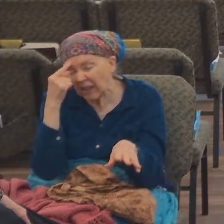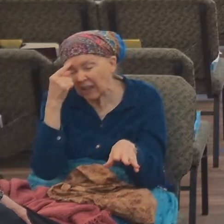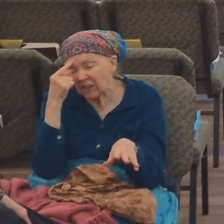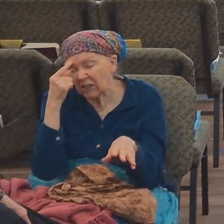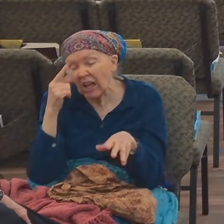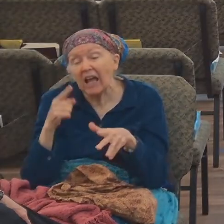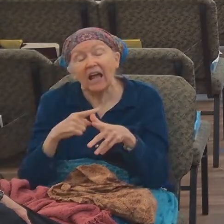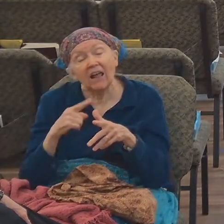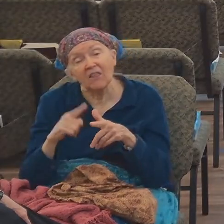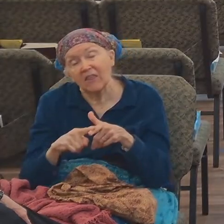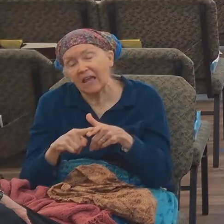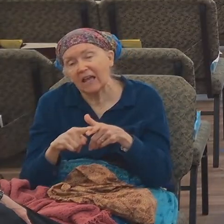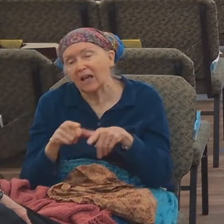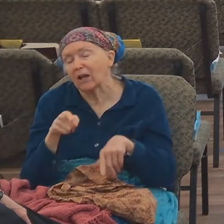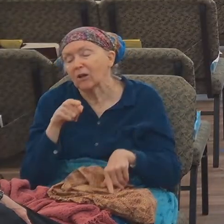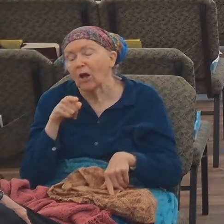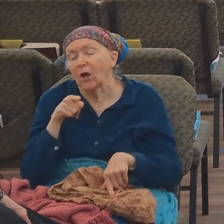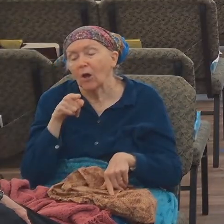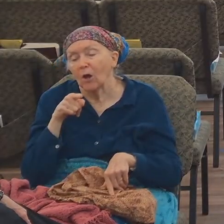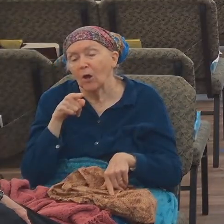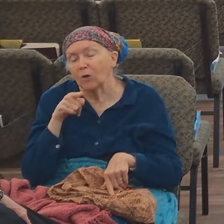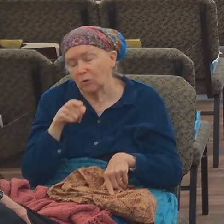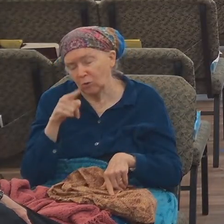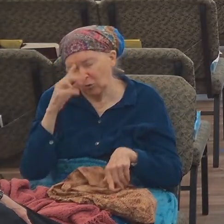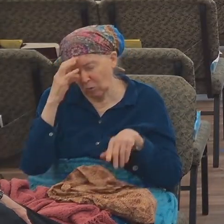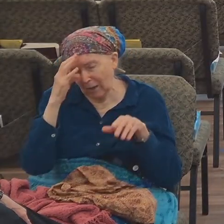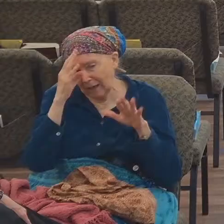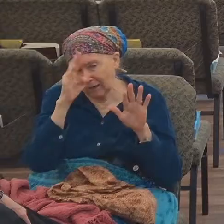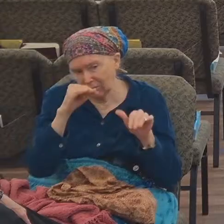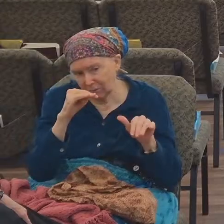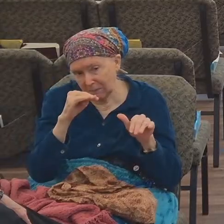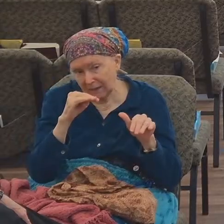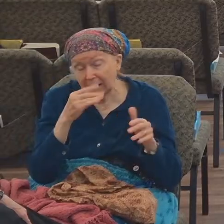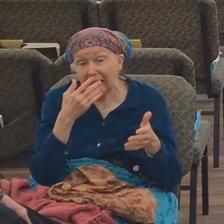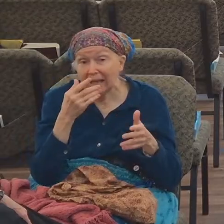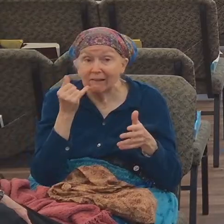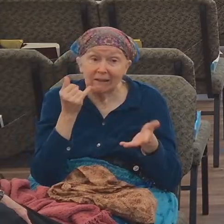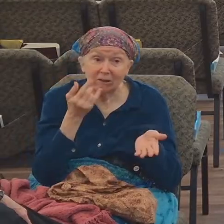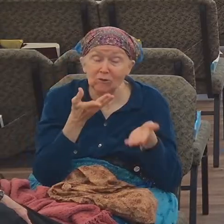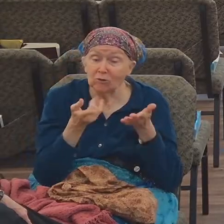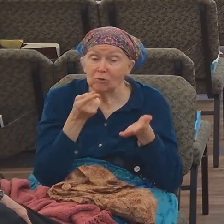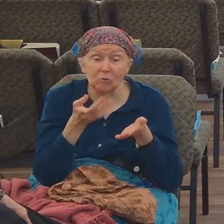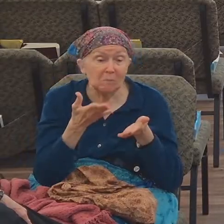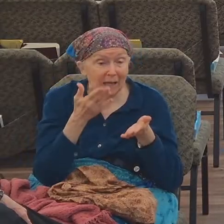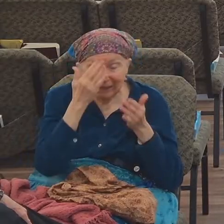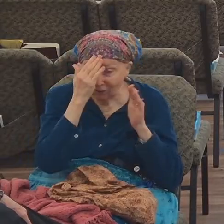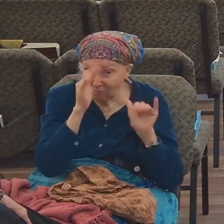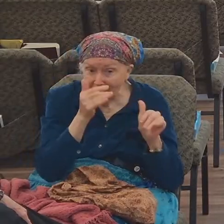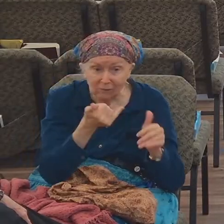your assumption is wrong, right, that expectation isn't met, what's the response or the reaction?